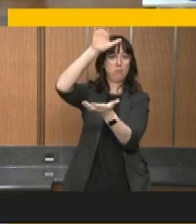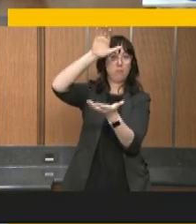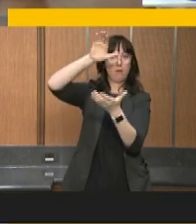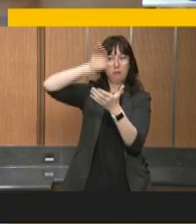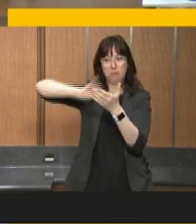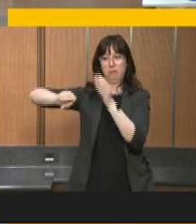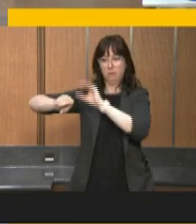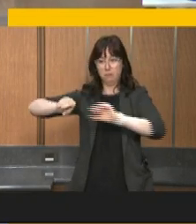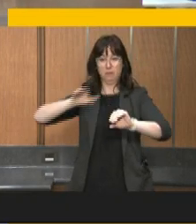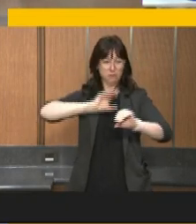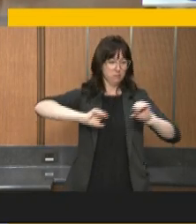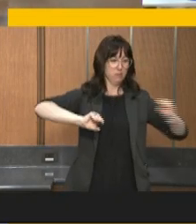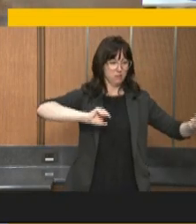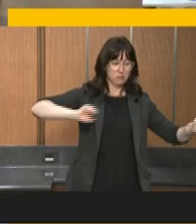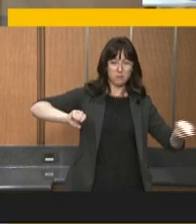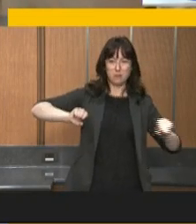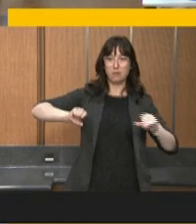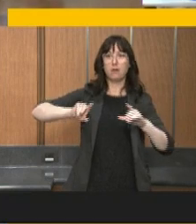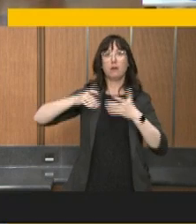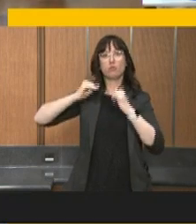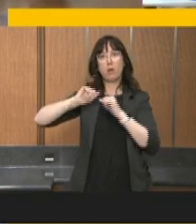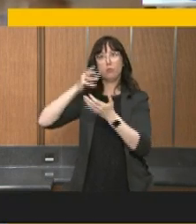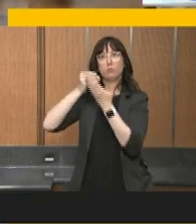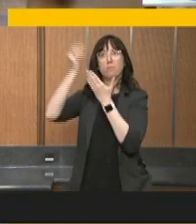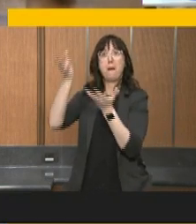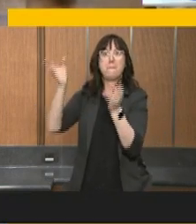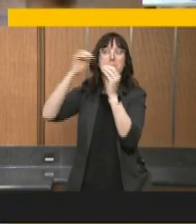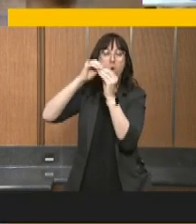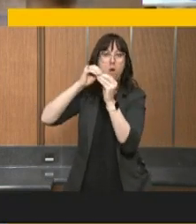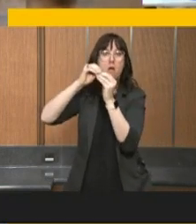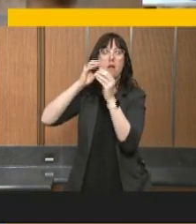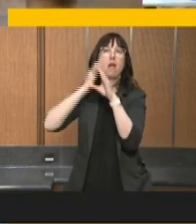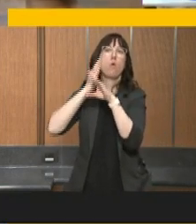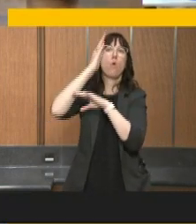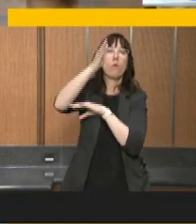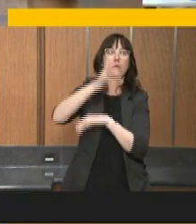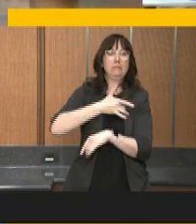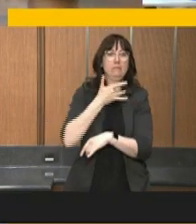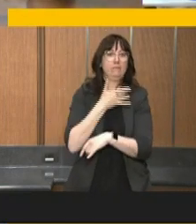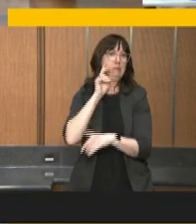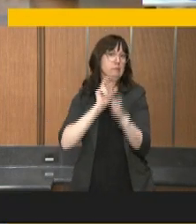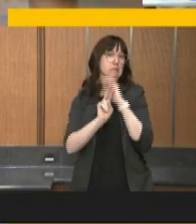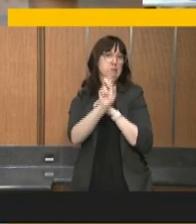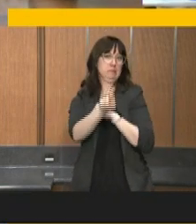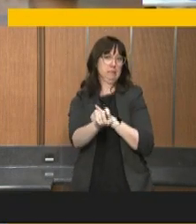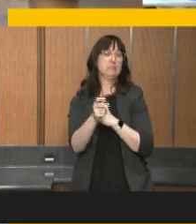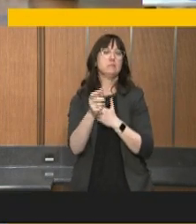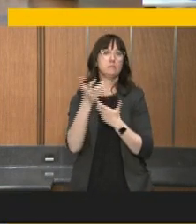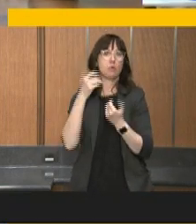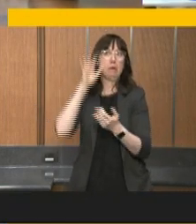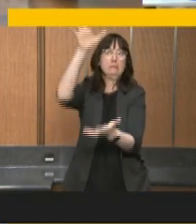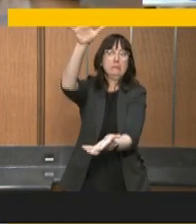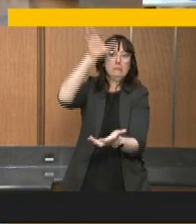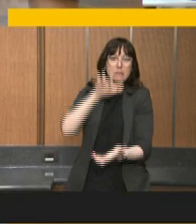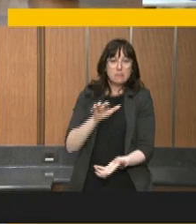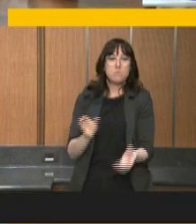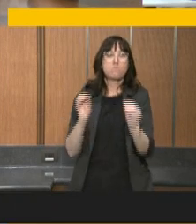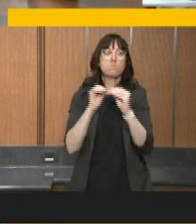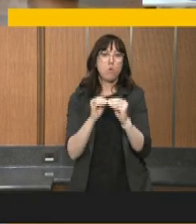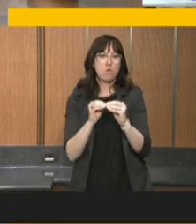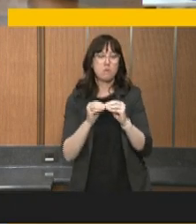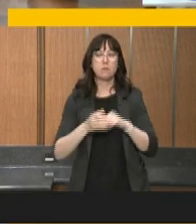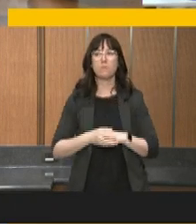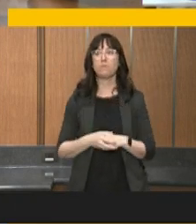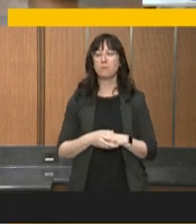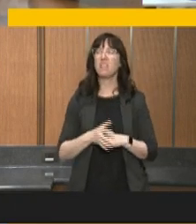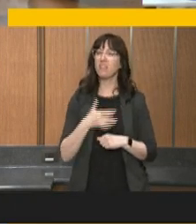replace those and, in fact, increase the amount that we need over and above what we may eventually use. I think this is the